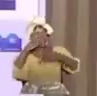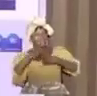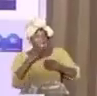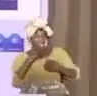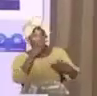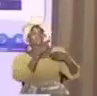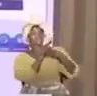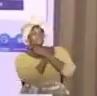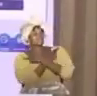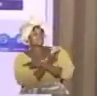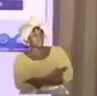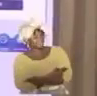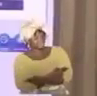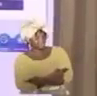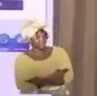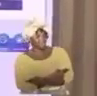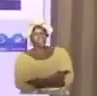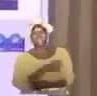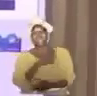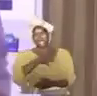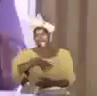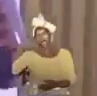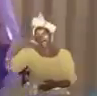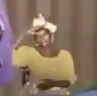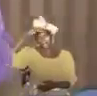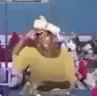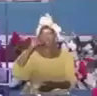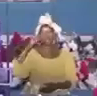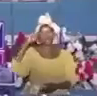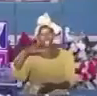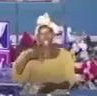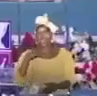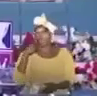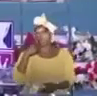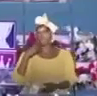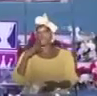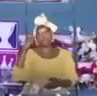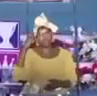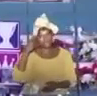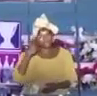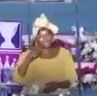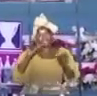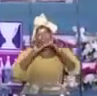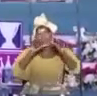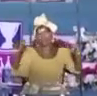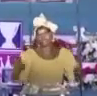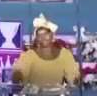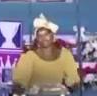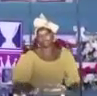tame life like an animal, are men and women who understand the mysteries of the altar.